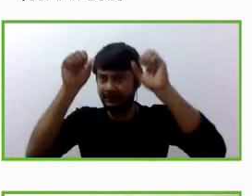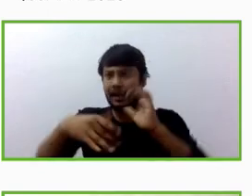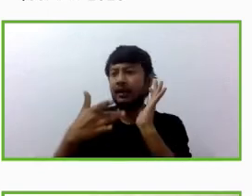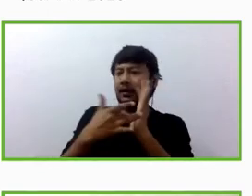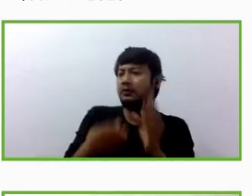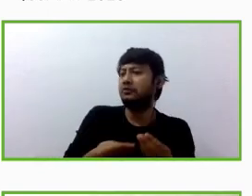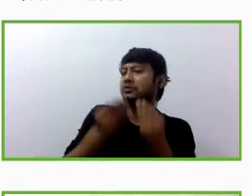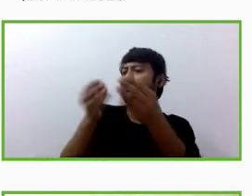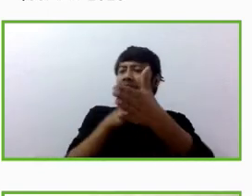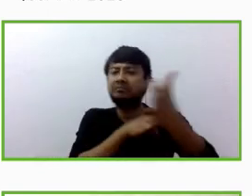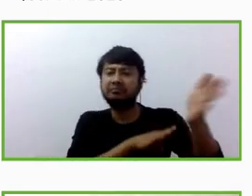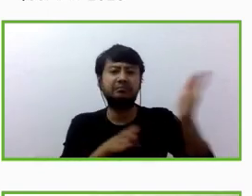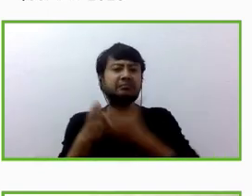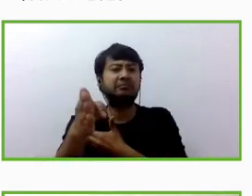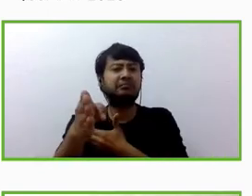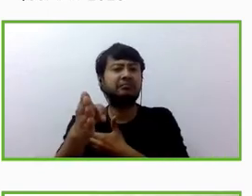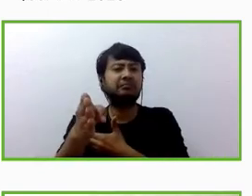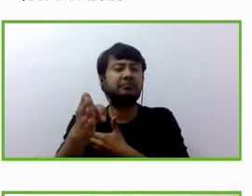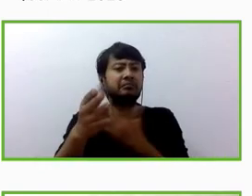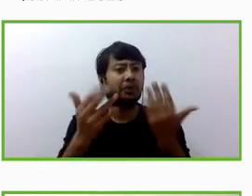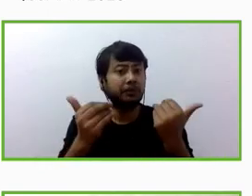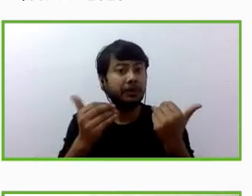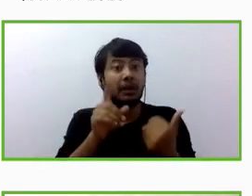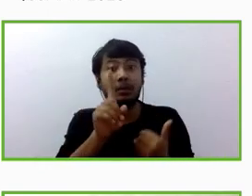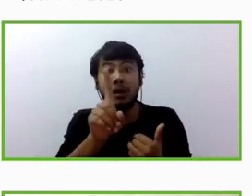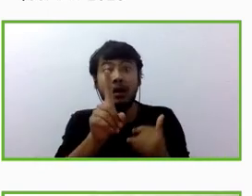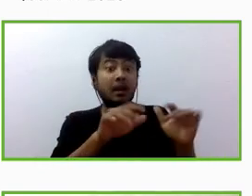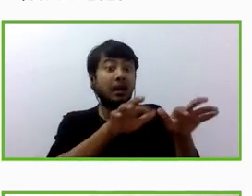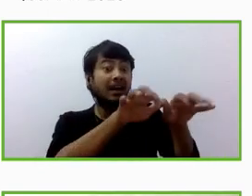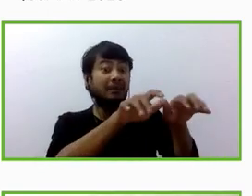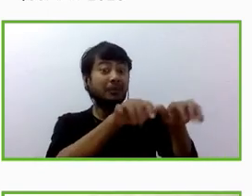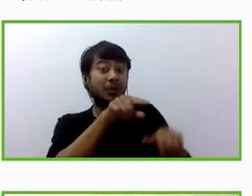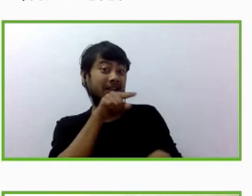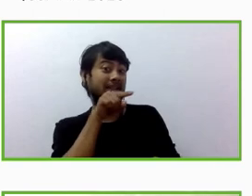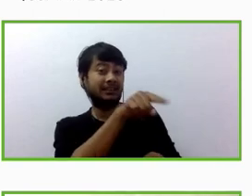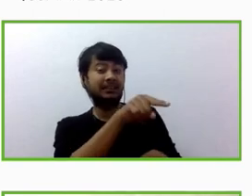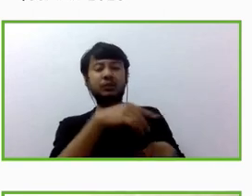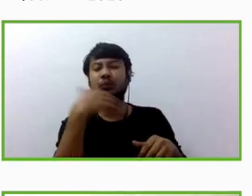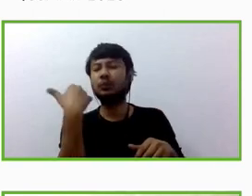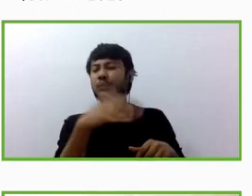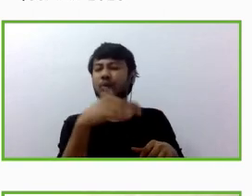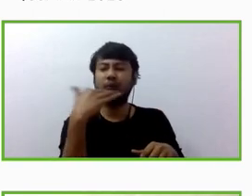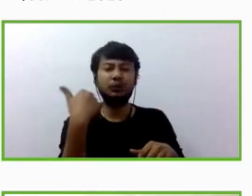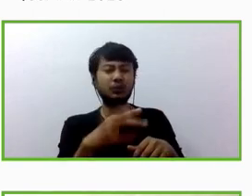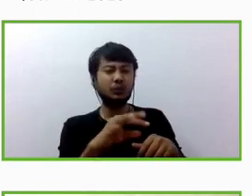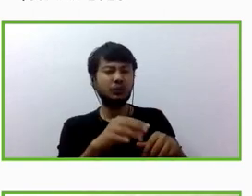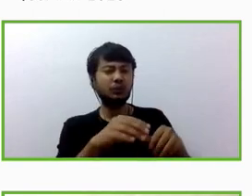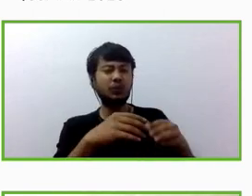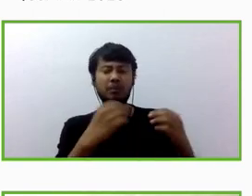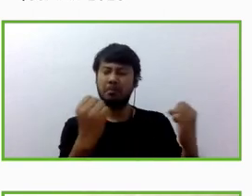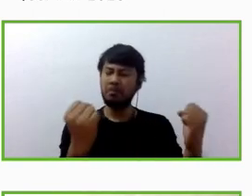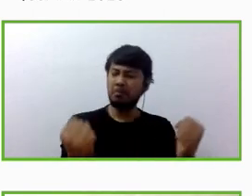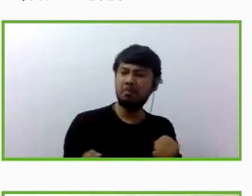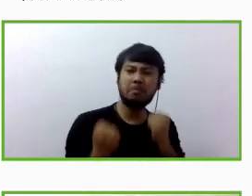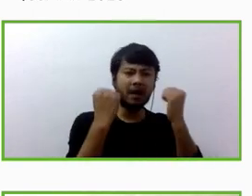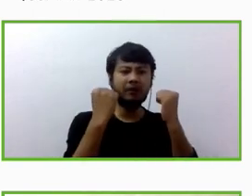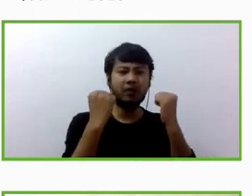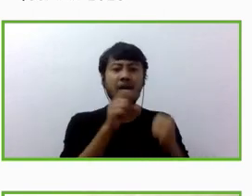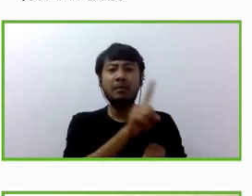improve. Ironically, though, computers, which are the most powerful tools ever invented, still